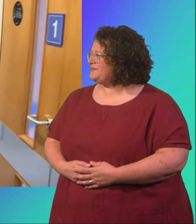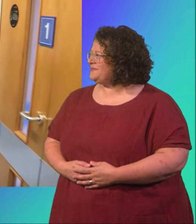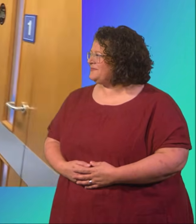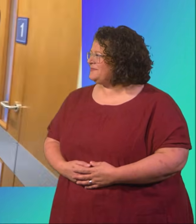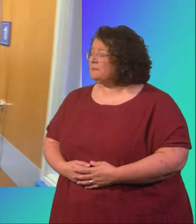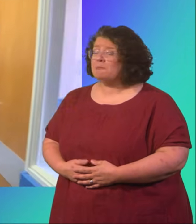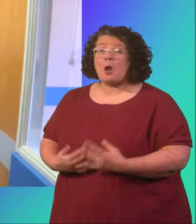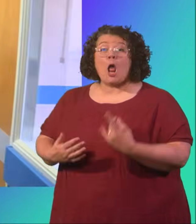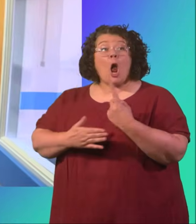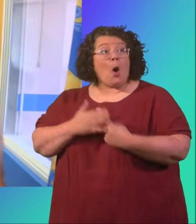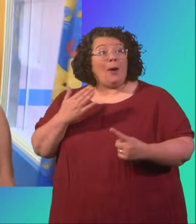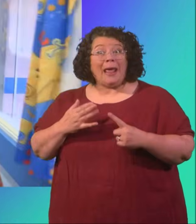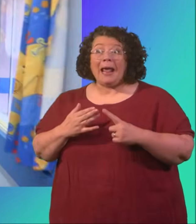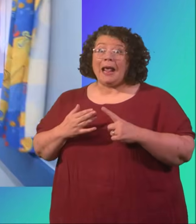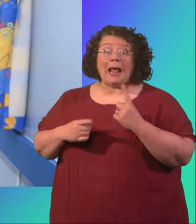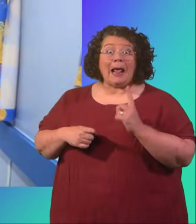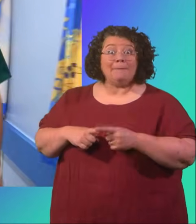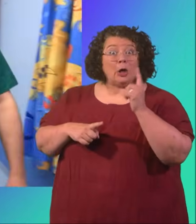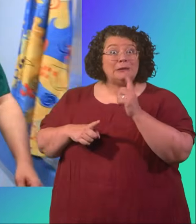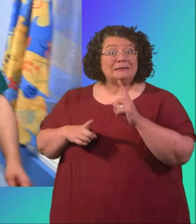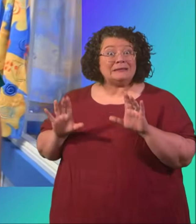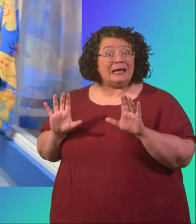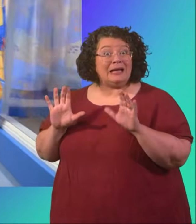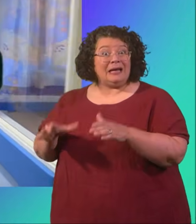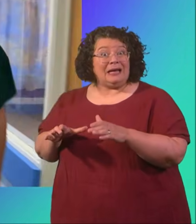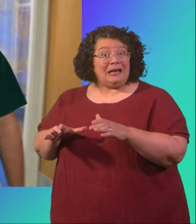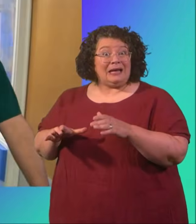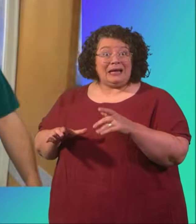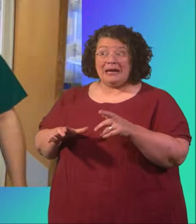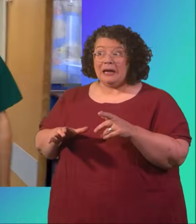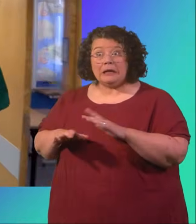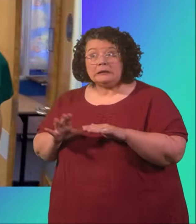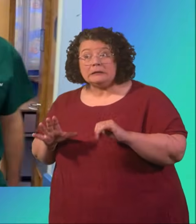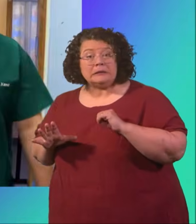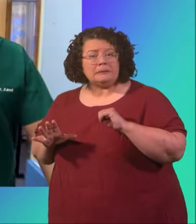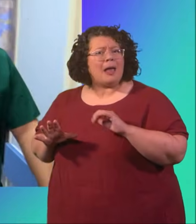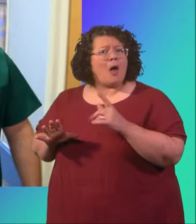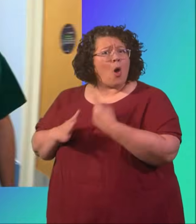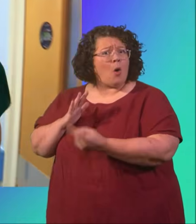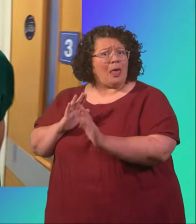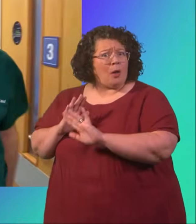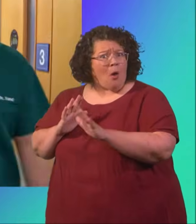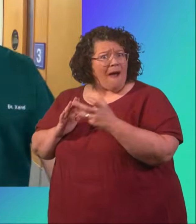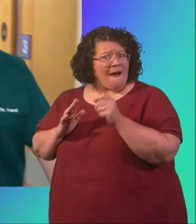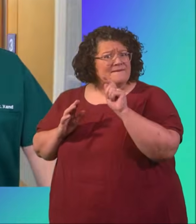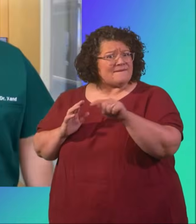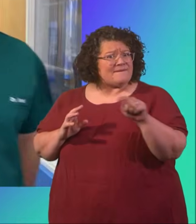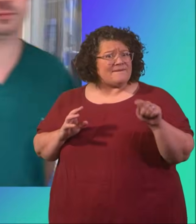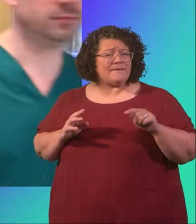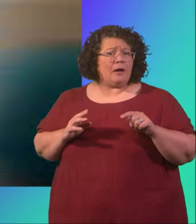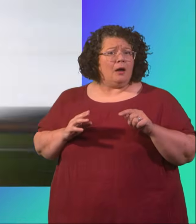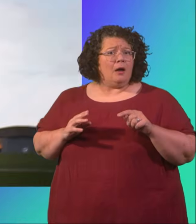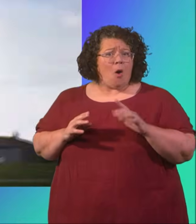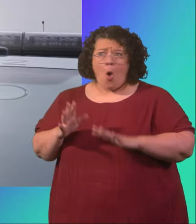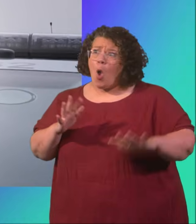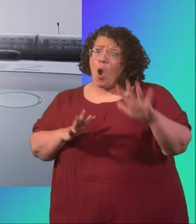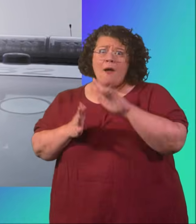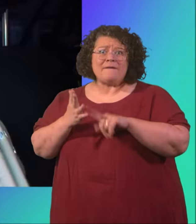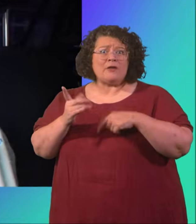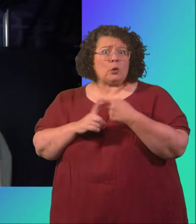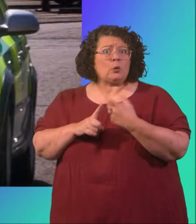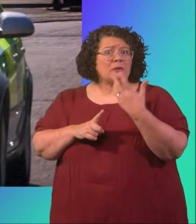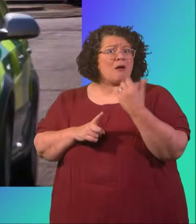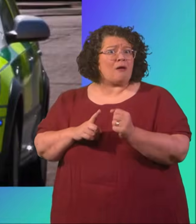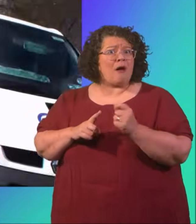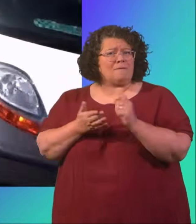It's not only emergency departments in hospitals that deal with the unexpected. There are expert teams all over the UK ready for action. We're